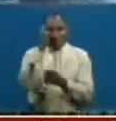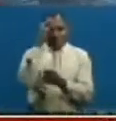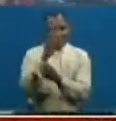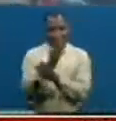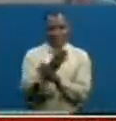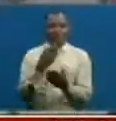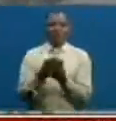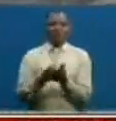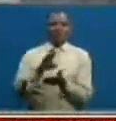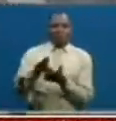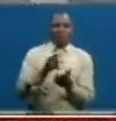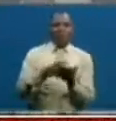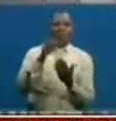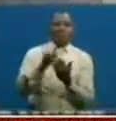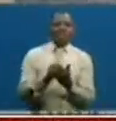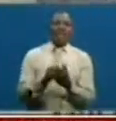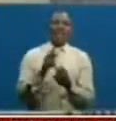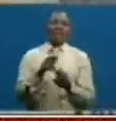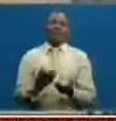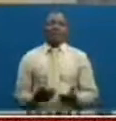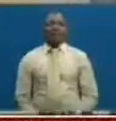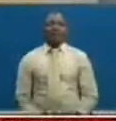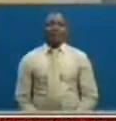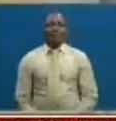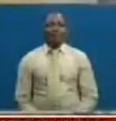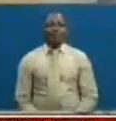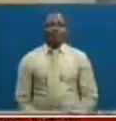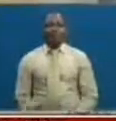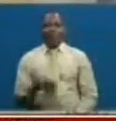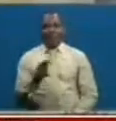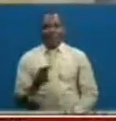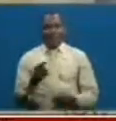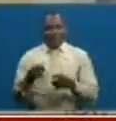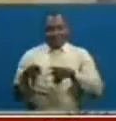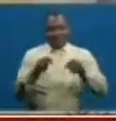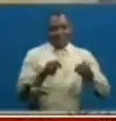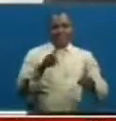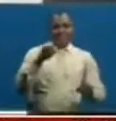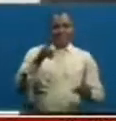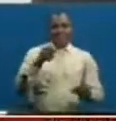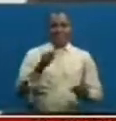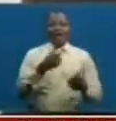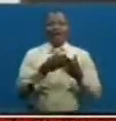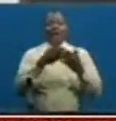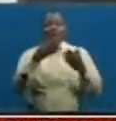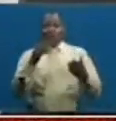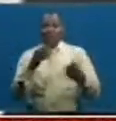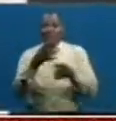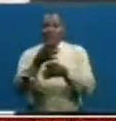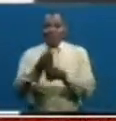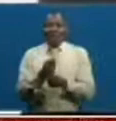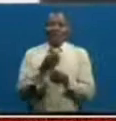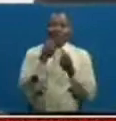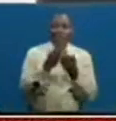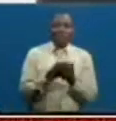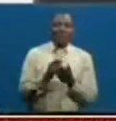made funds available for the project upon request. We've moved into the digital era. Before you can retrieve materials